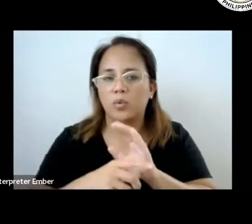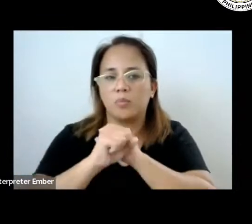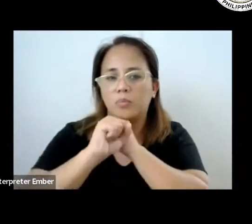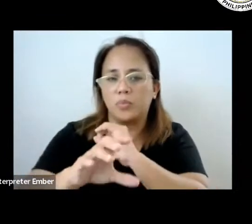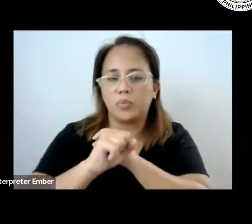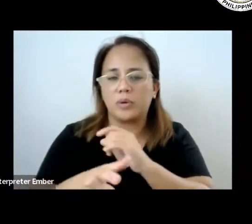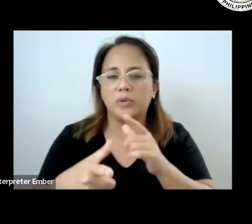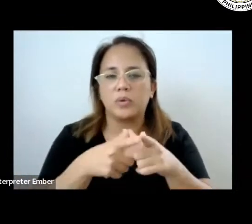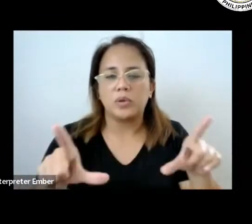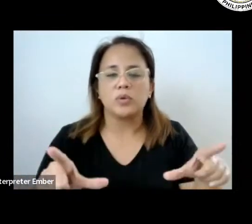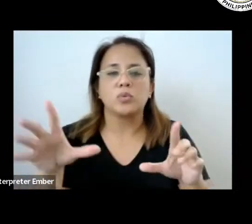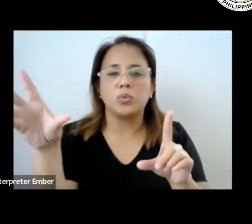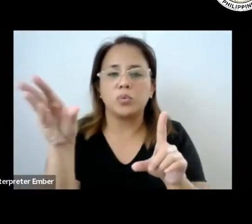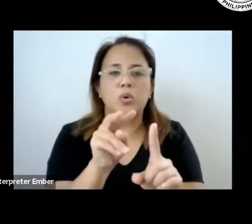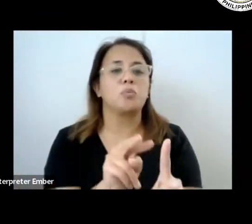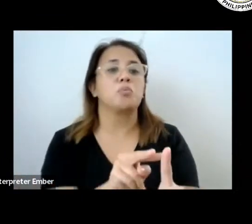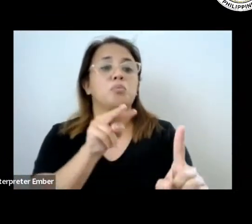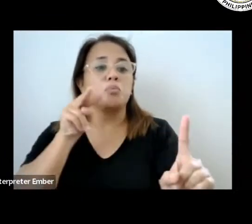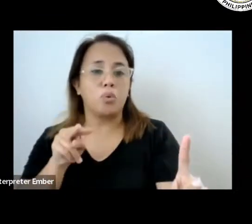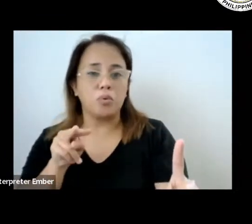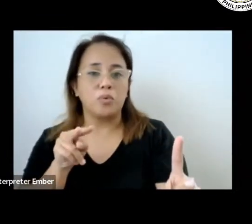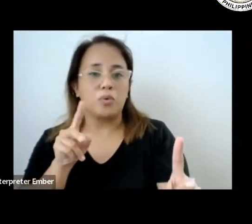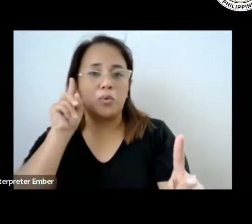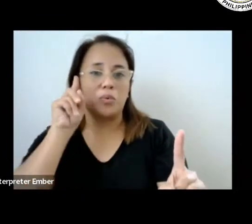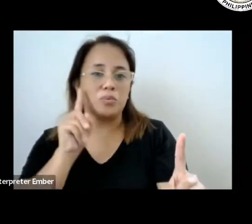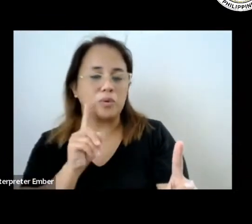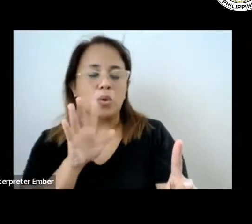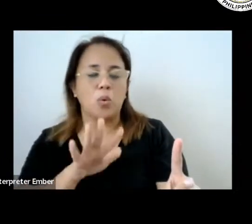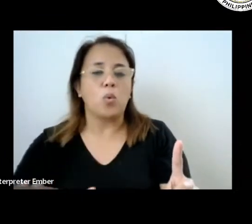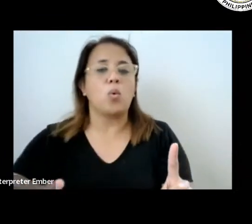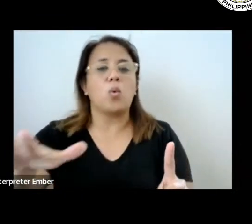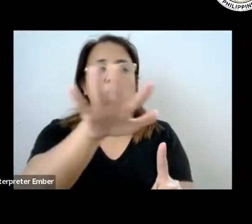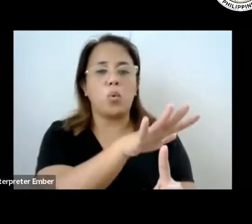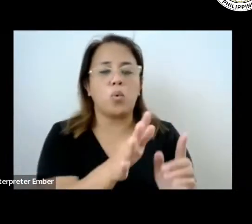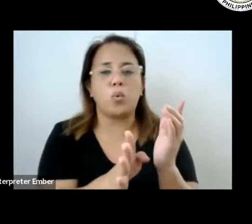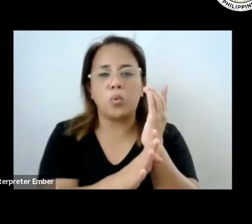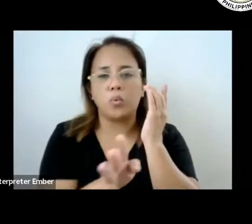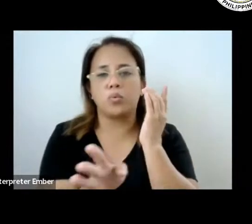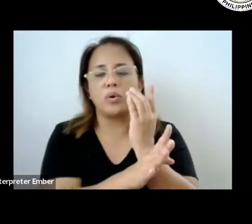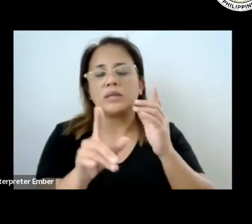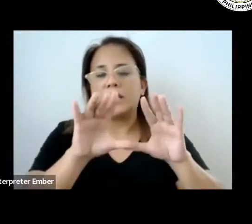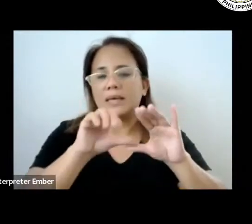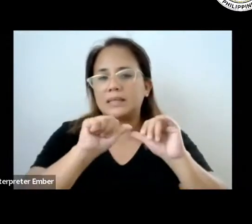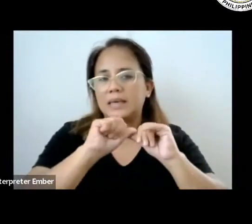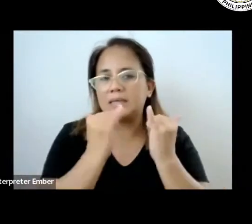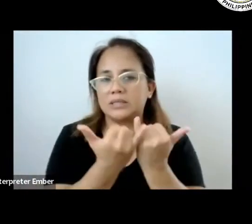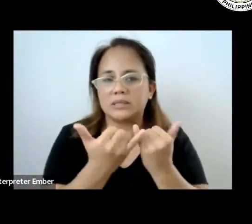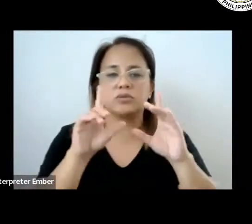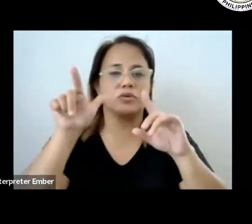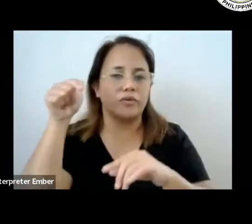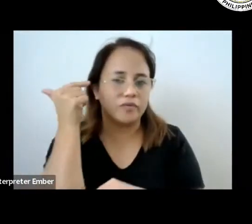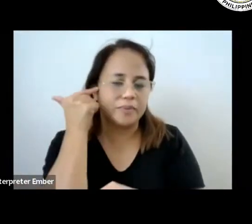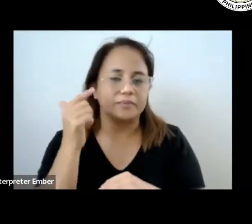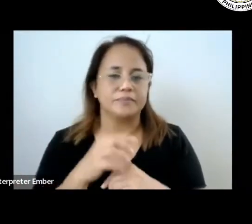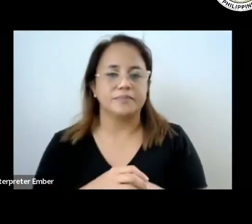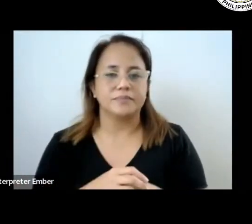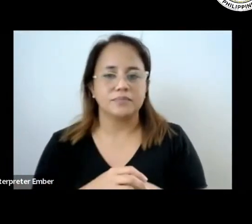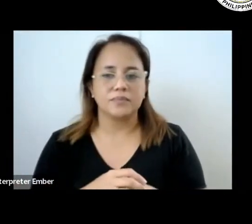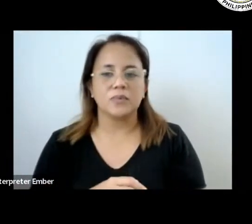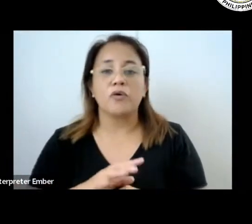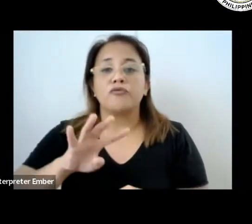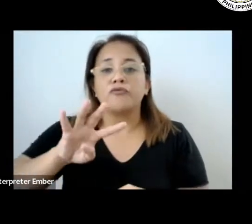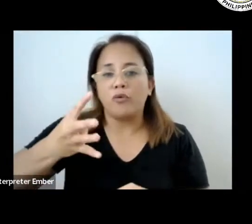linguistic cultural view of deafness among all the branches and agencies of the government.